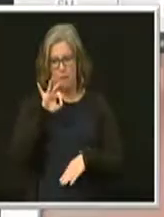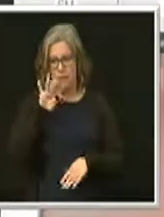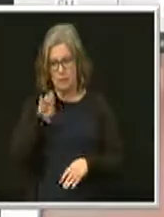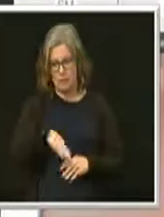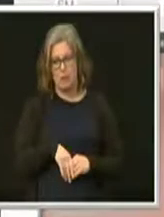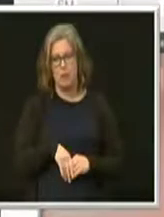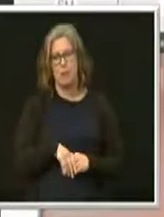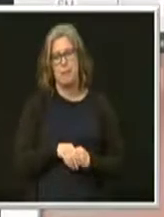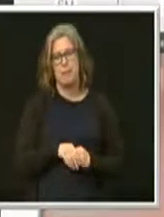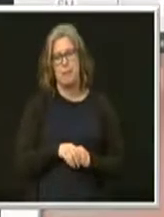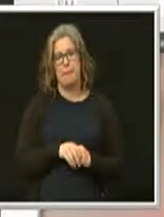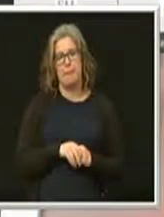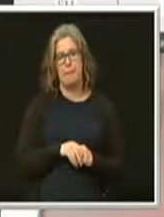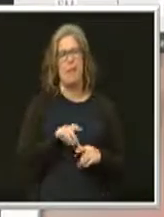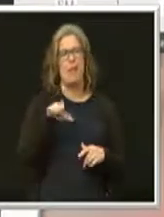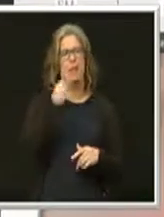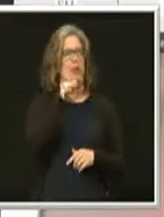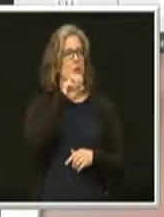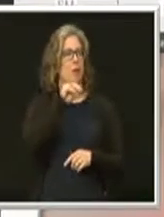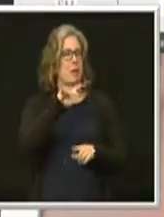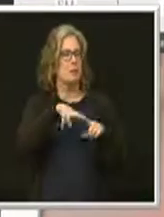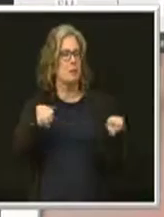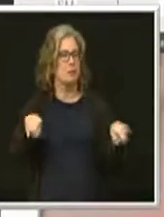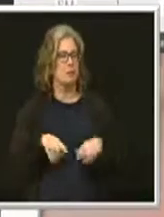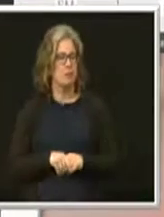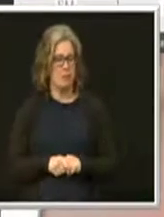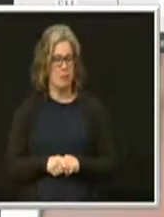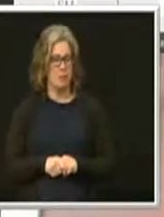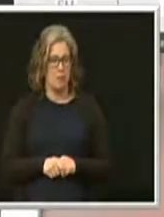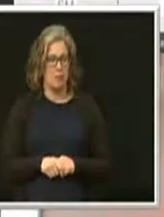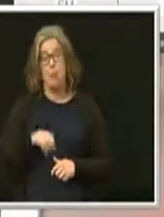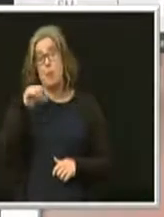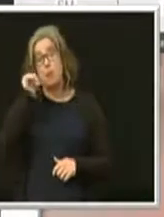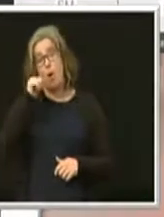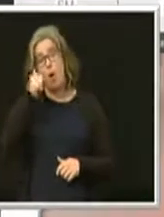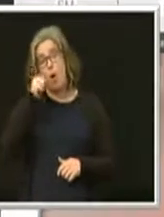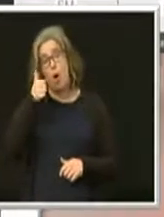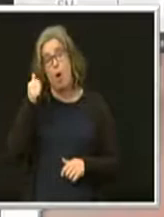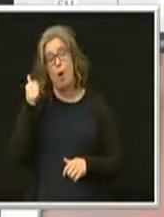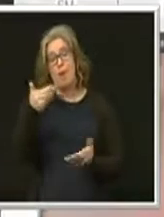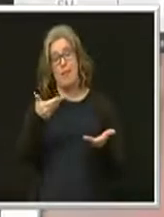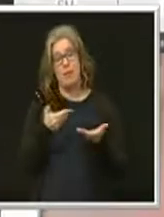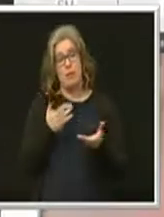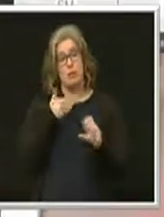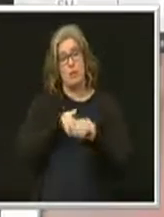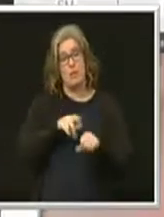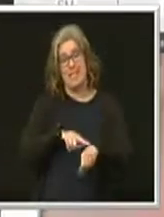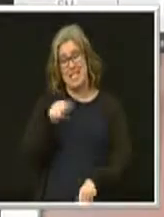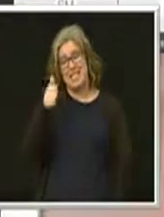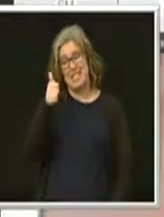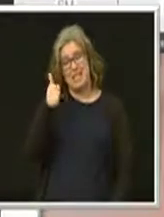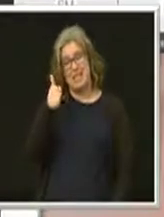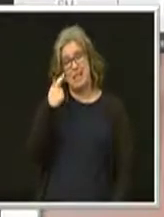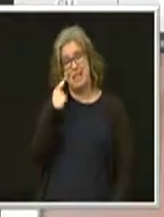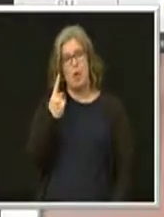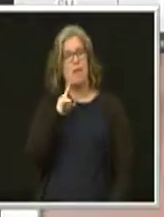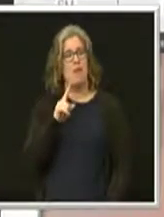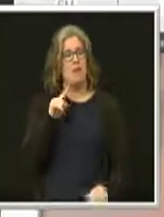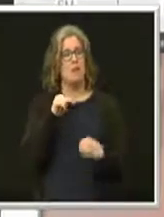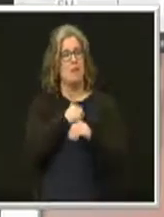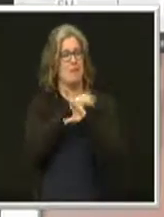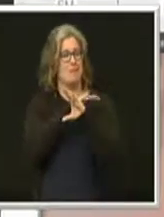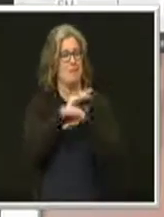Facebook, and other social media platform. And tomorrow, I'd like to invite you to join me at 10 a.m. for one of our